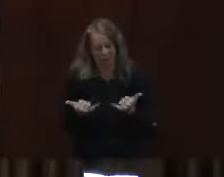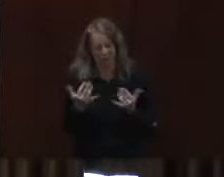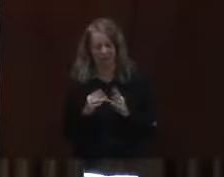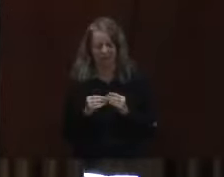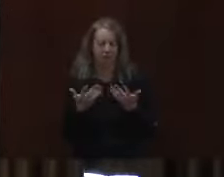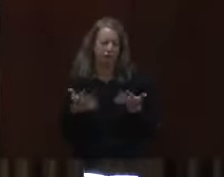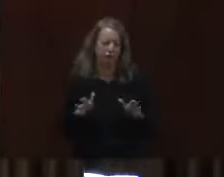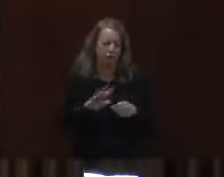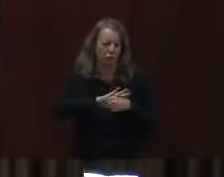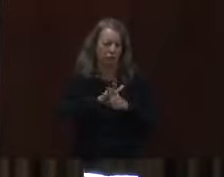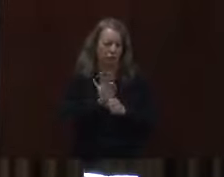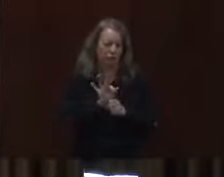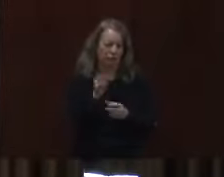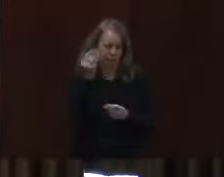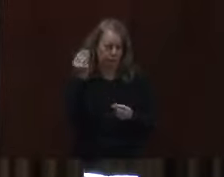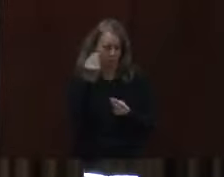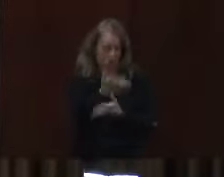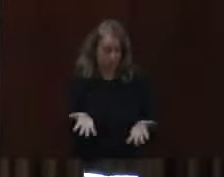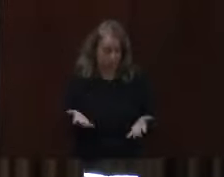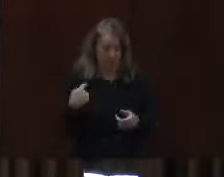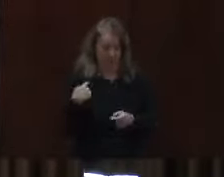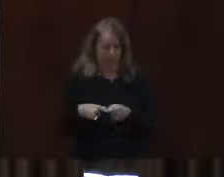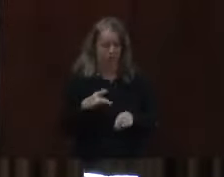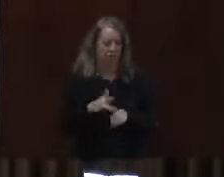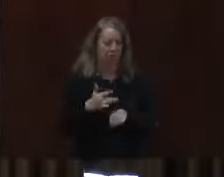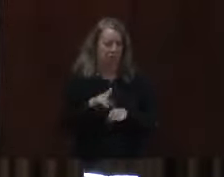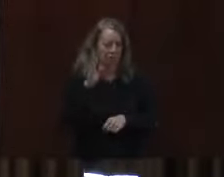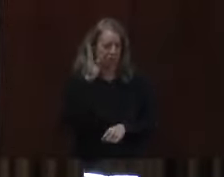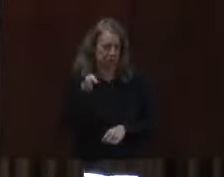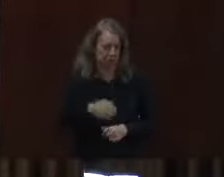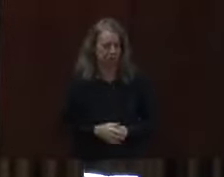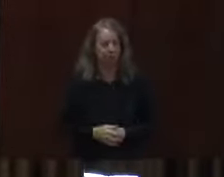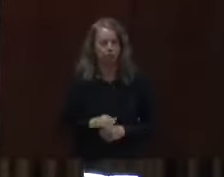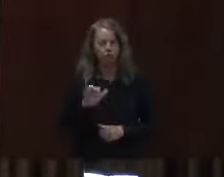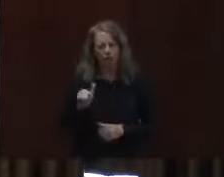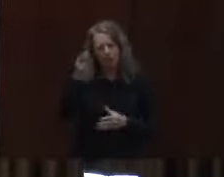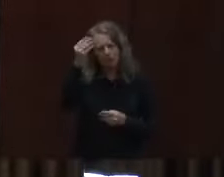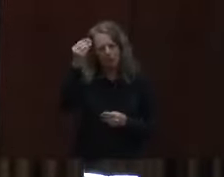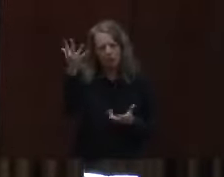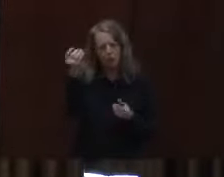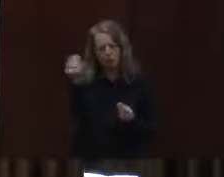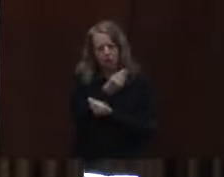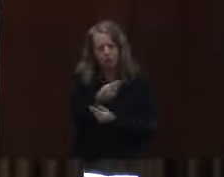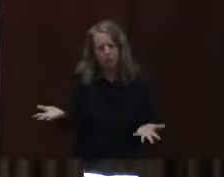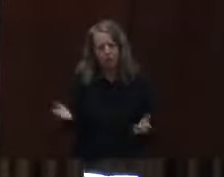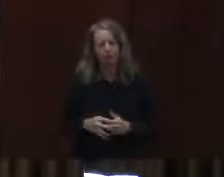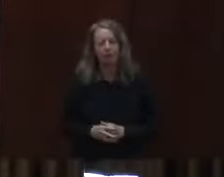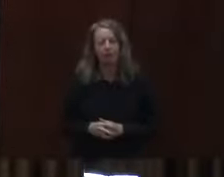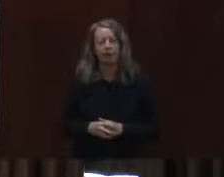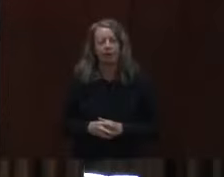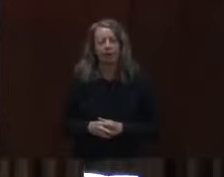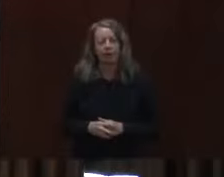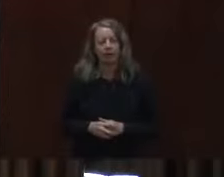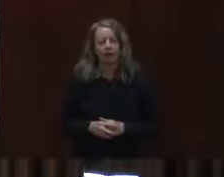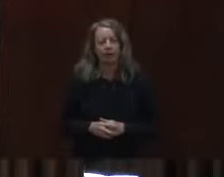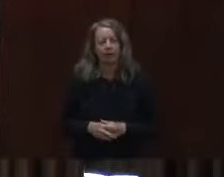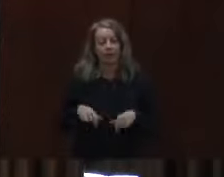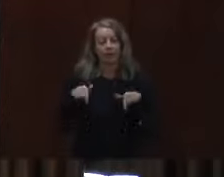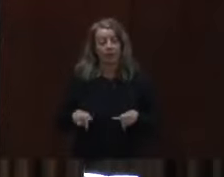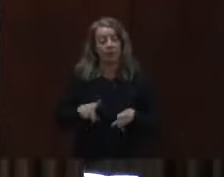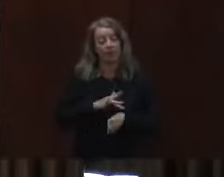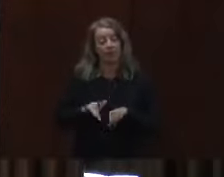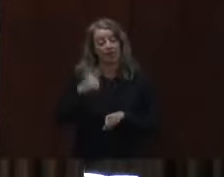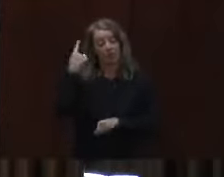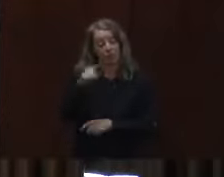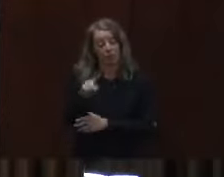update. So I just wanted to, those are the housekeeping items. And these will be available for the COVID-19 community